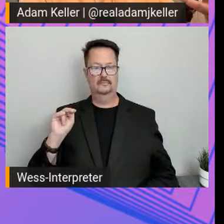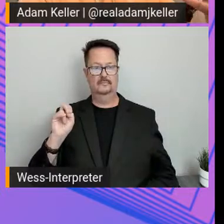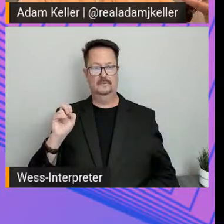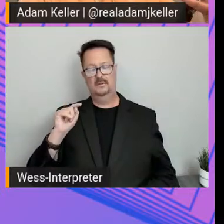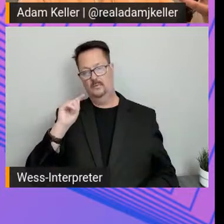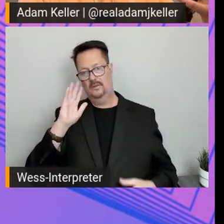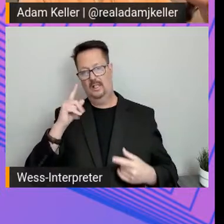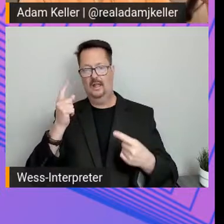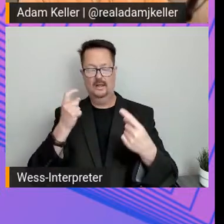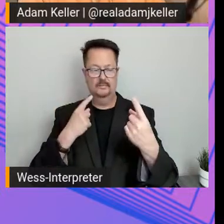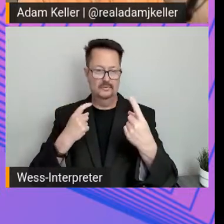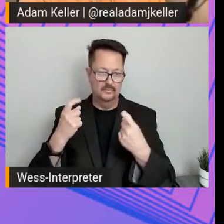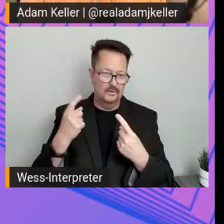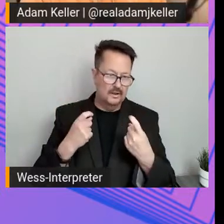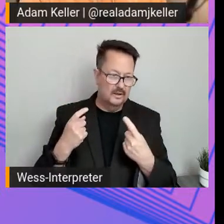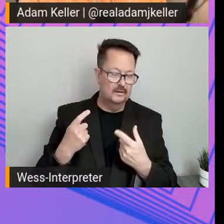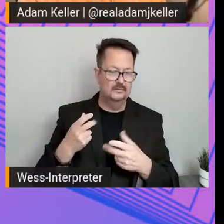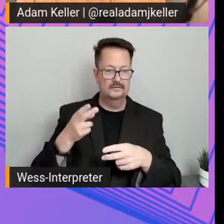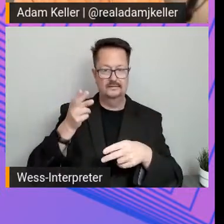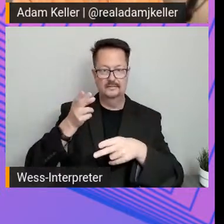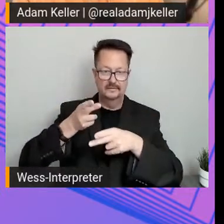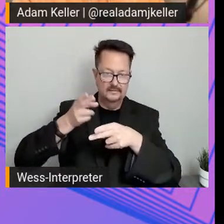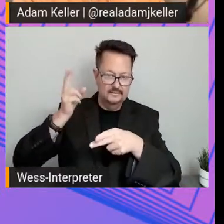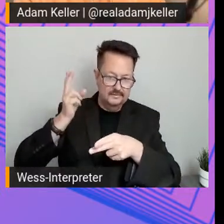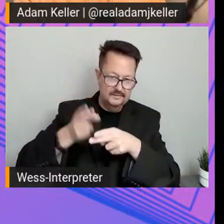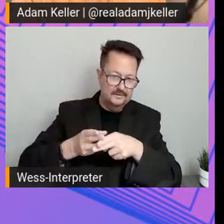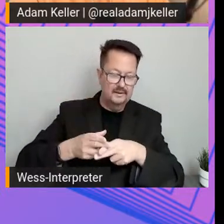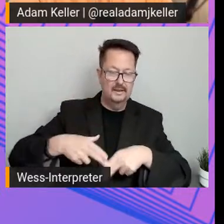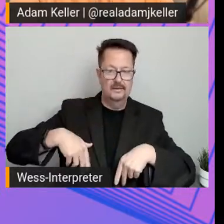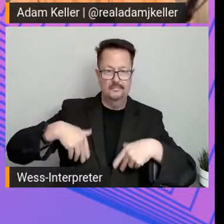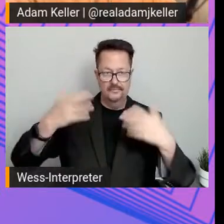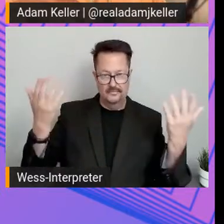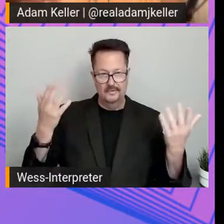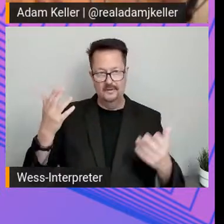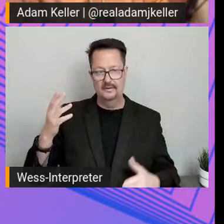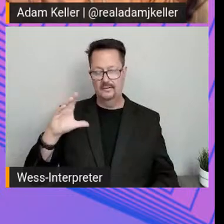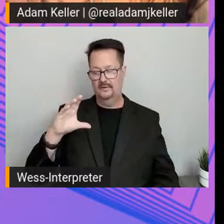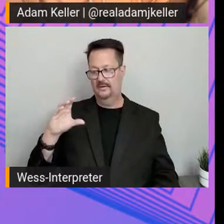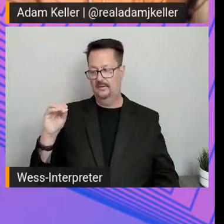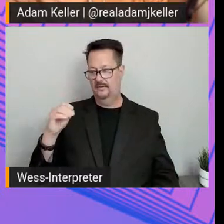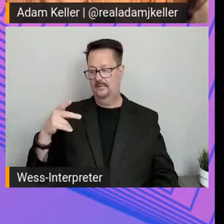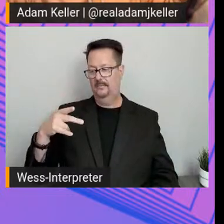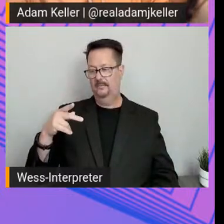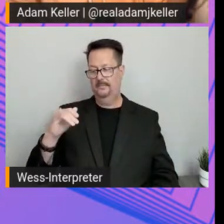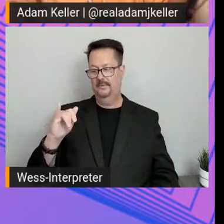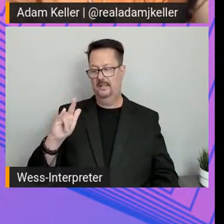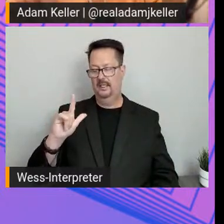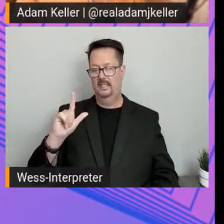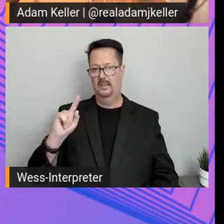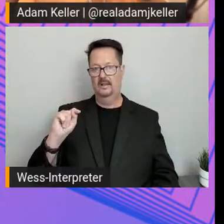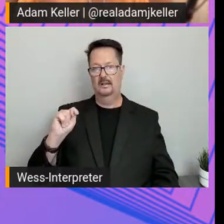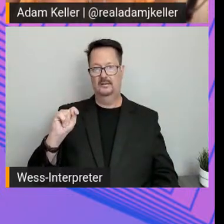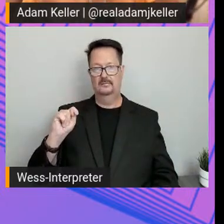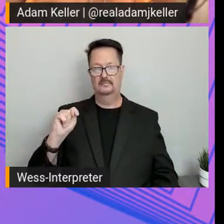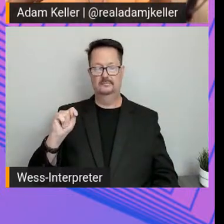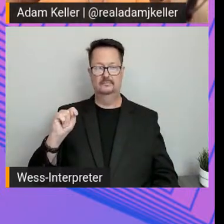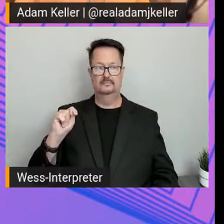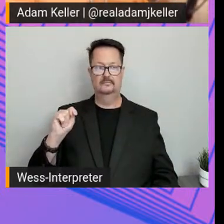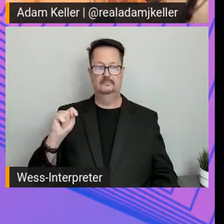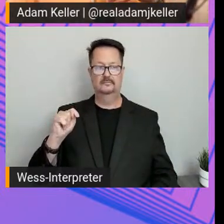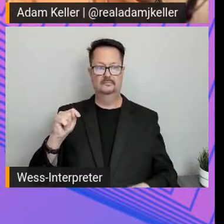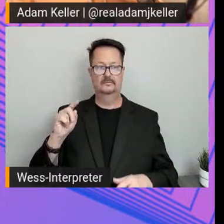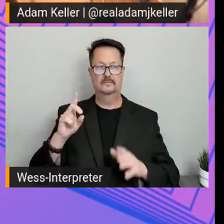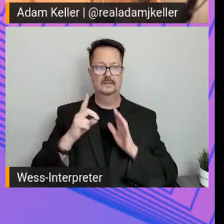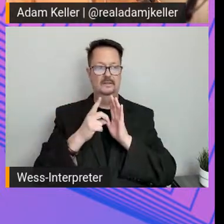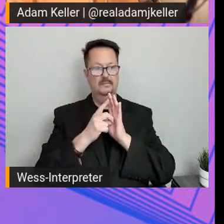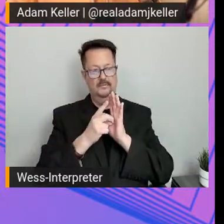questions. What do I want to name my application? So it's going to be Copilot demo. Remember, the application is kind of the umbrella of all of my services